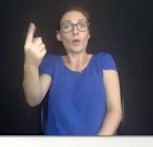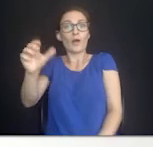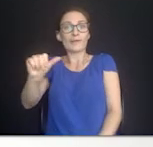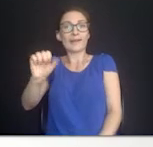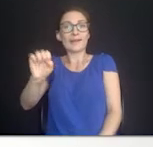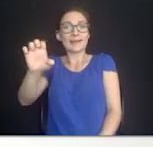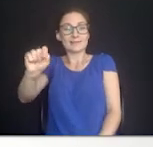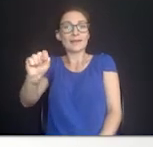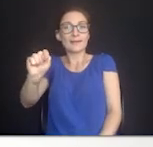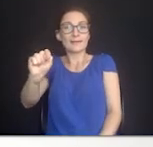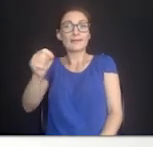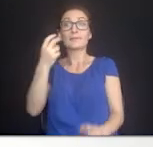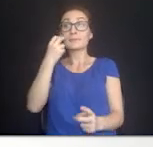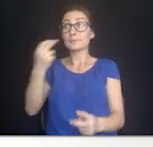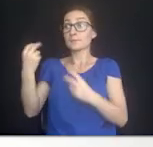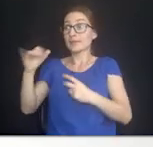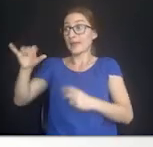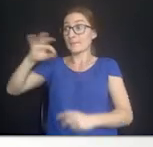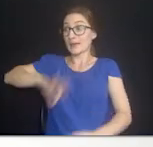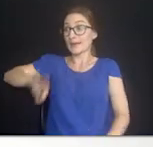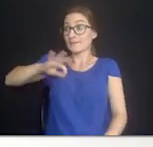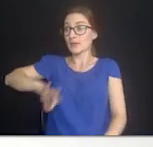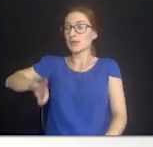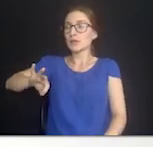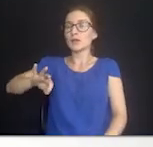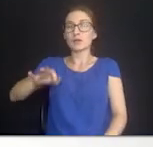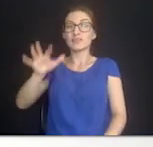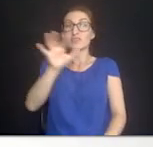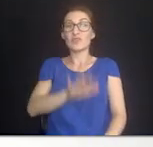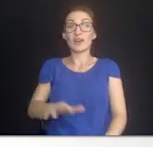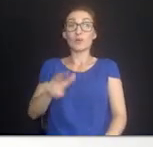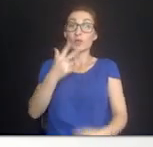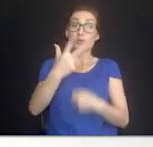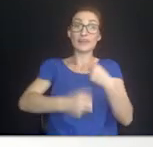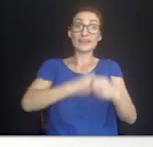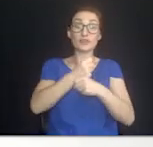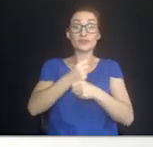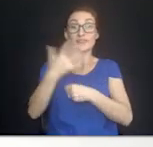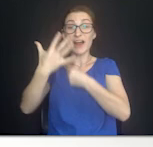these benefits when someone loses them is somewhere around 3 to 5 years, depending on the